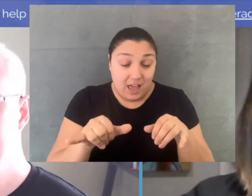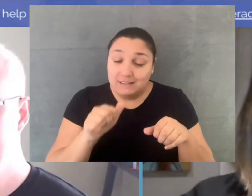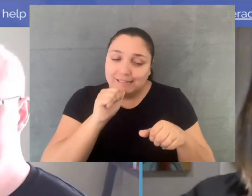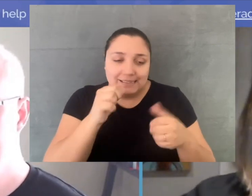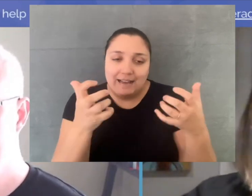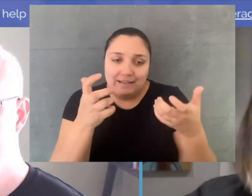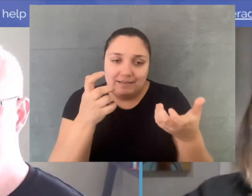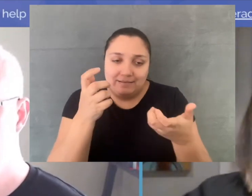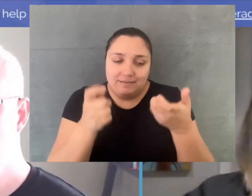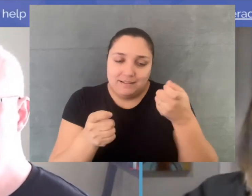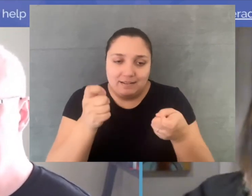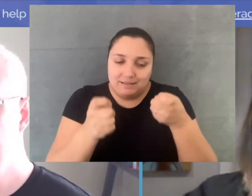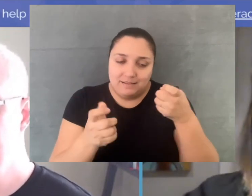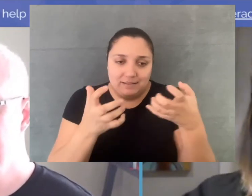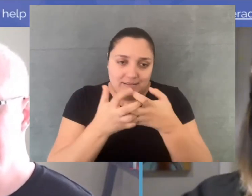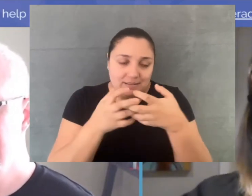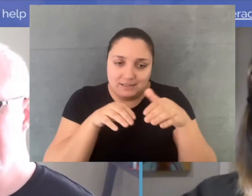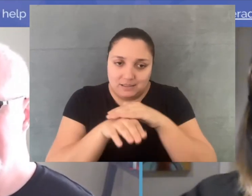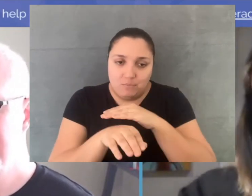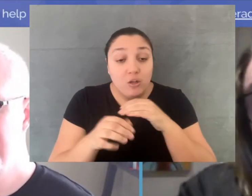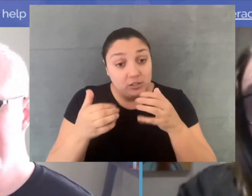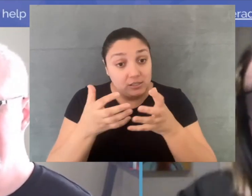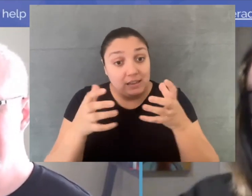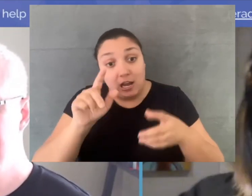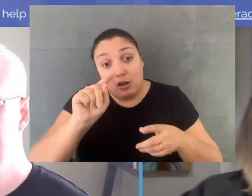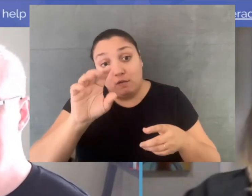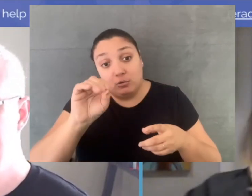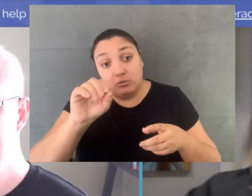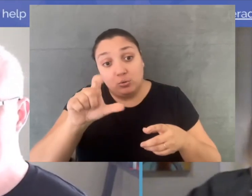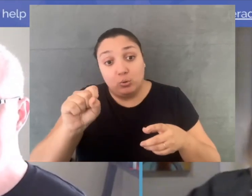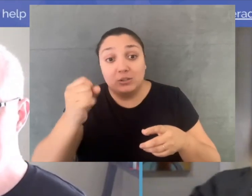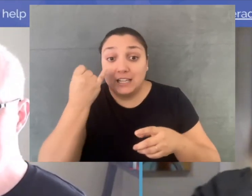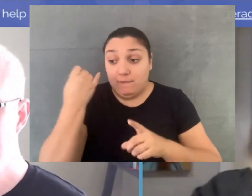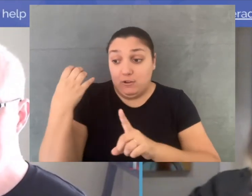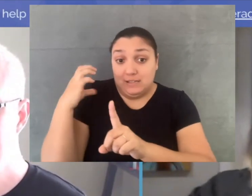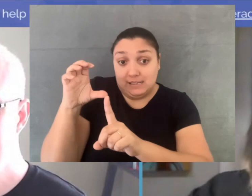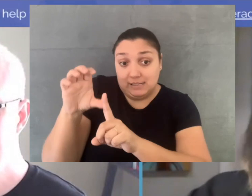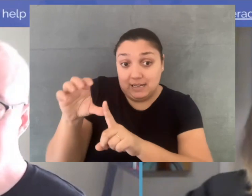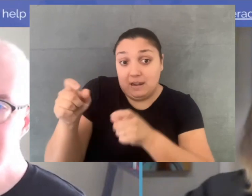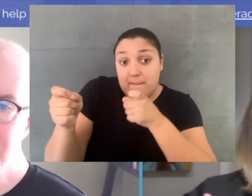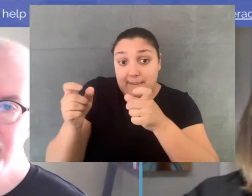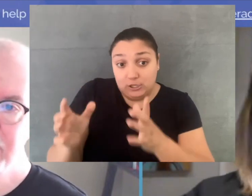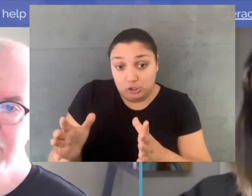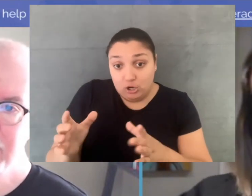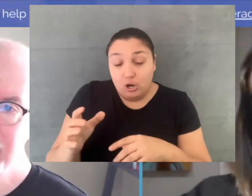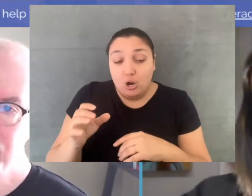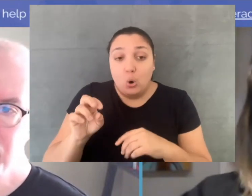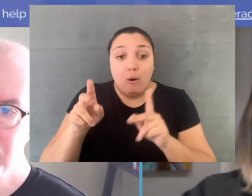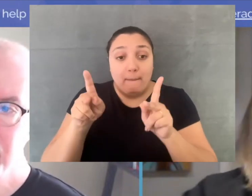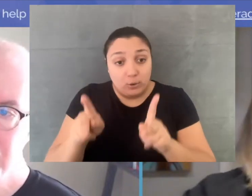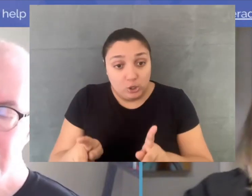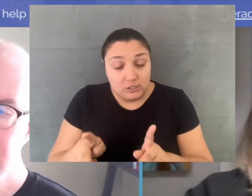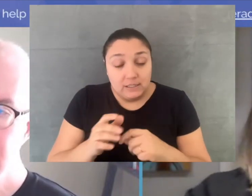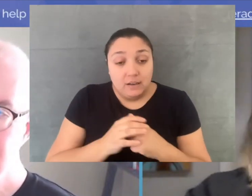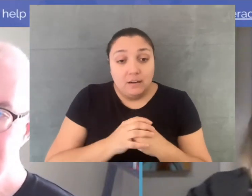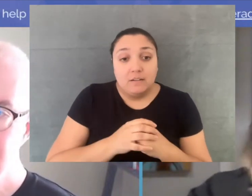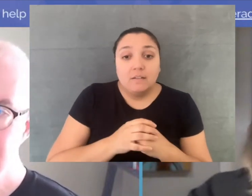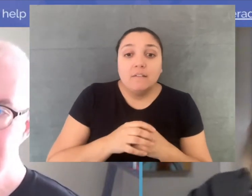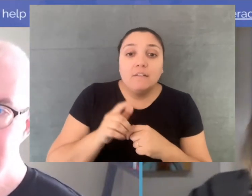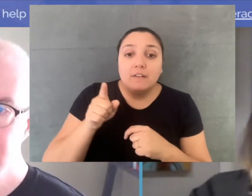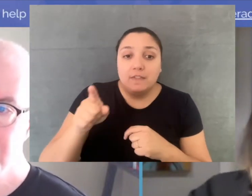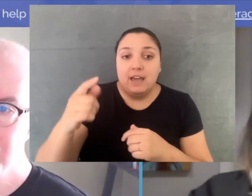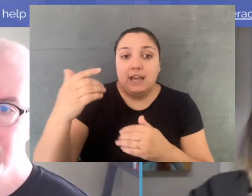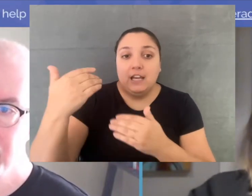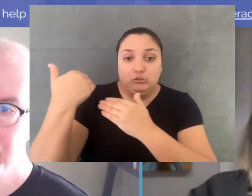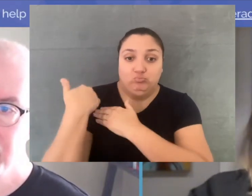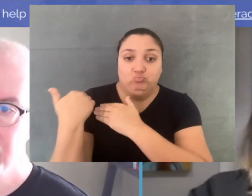It's never that simple. There are plenty of general tools, but I think designating a manager or a person who is in charge of not